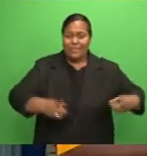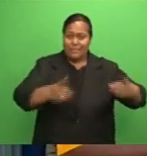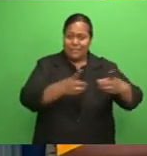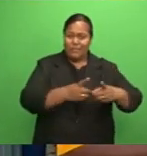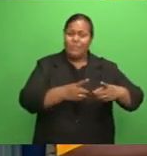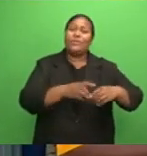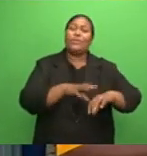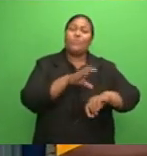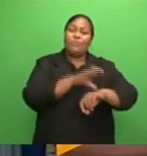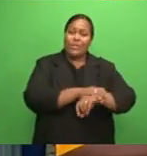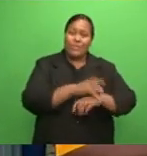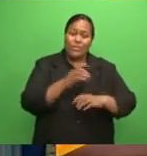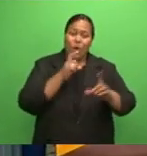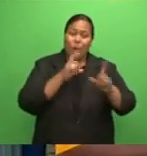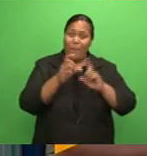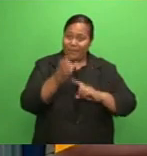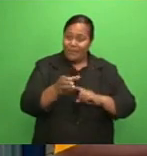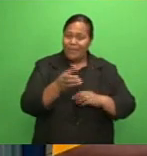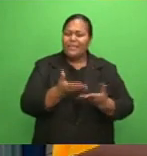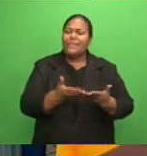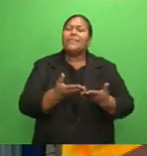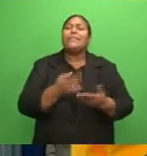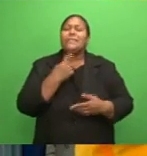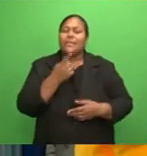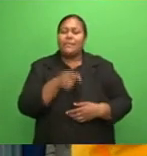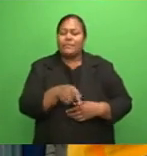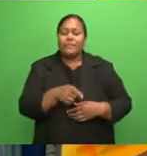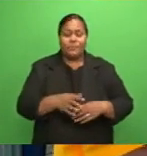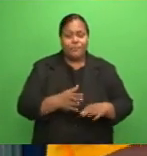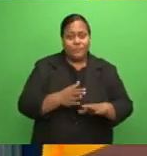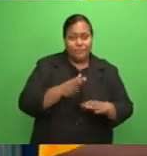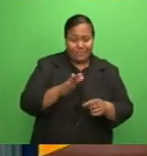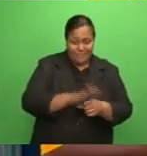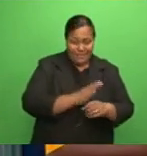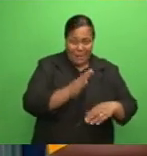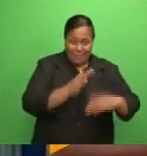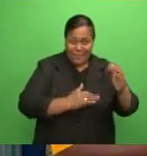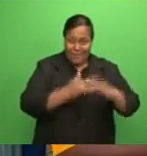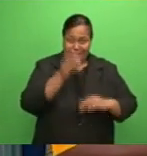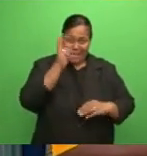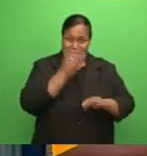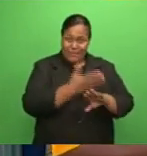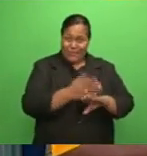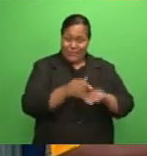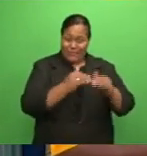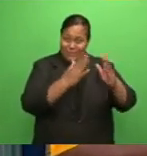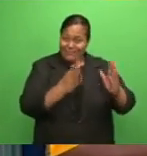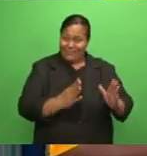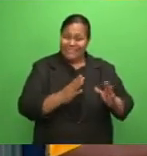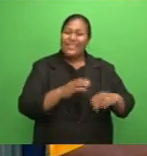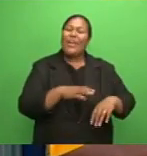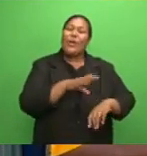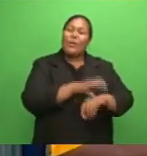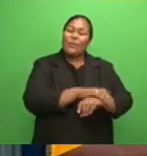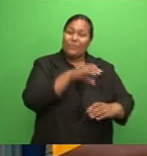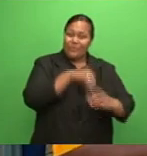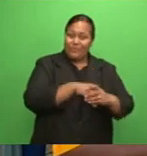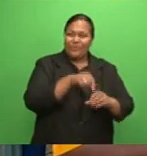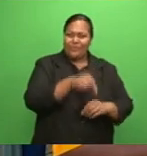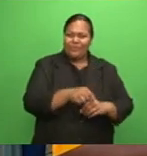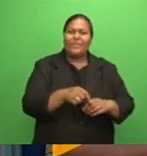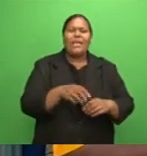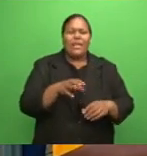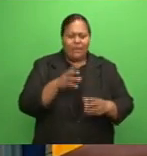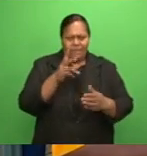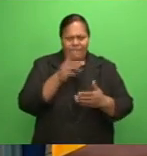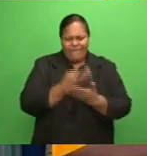SSP Williame Sobalevu, says the refurbishment of this community post is part of the forces' plan in this financial year to